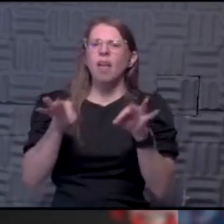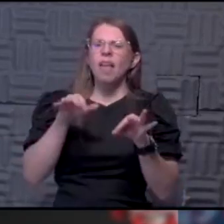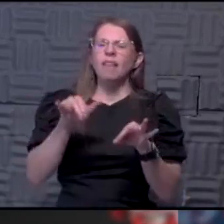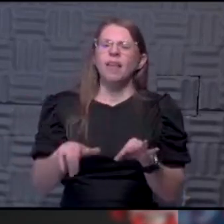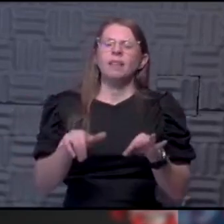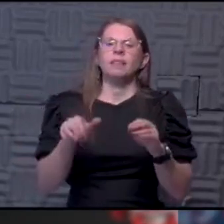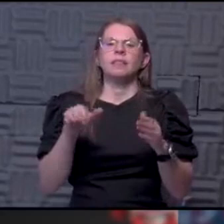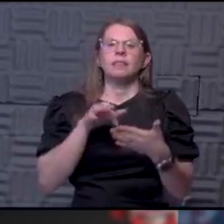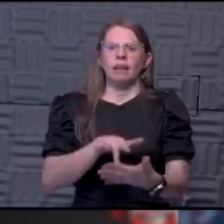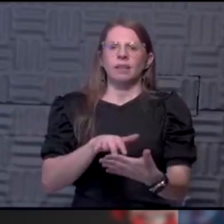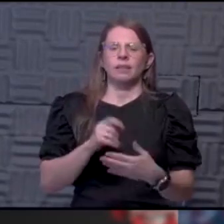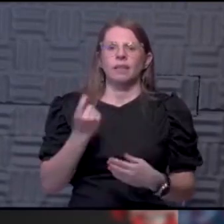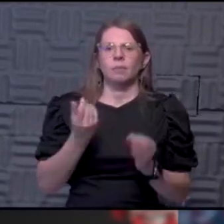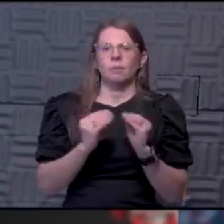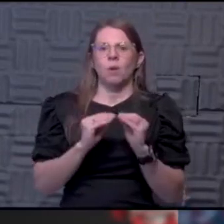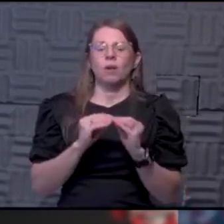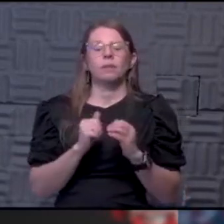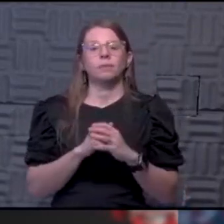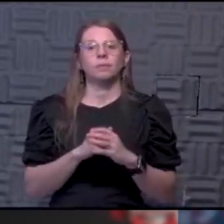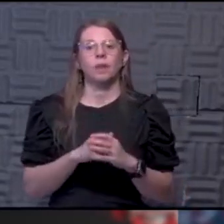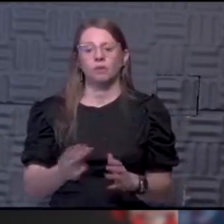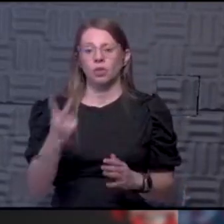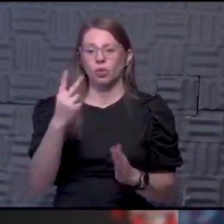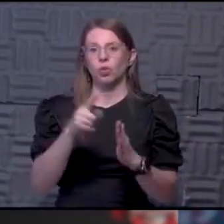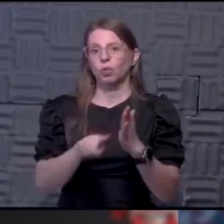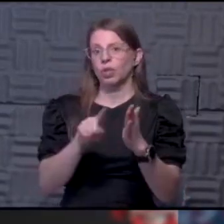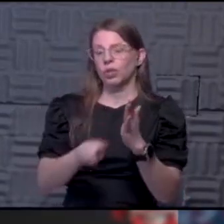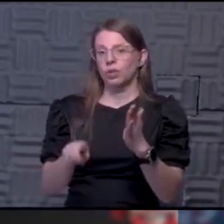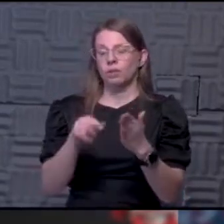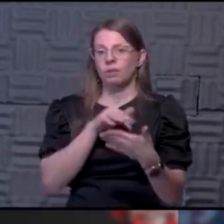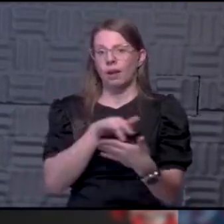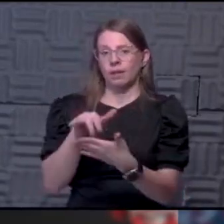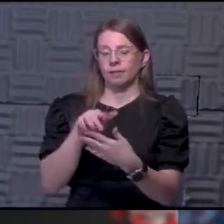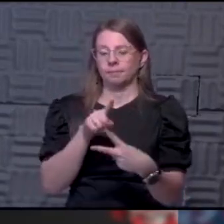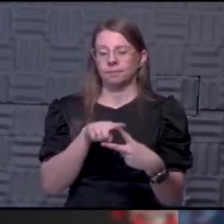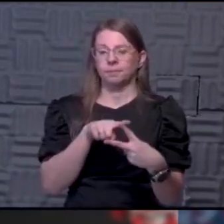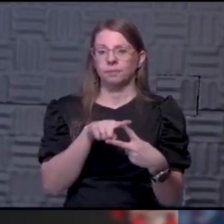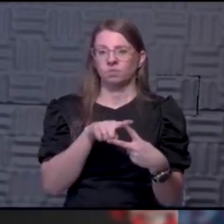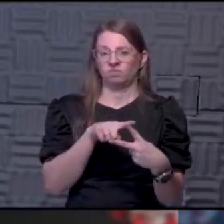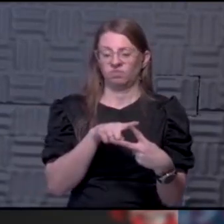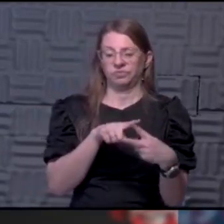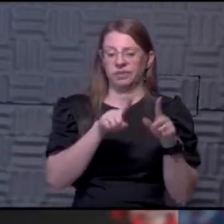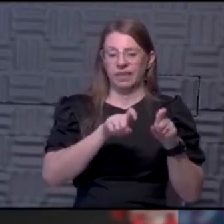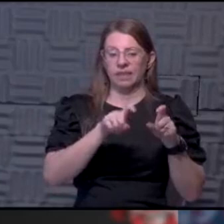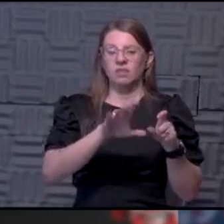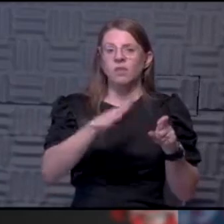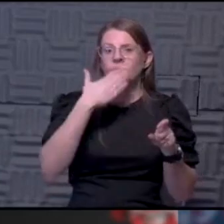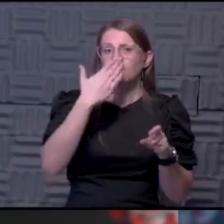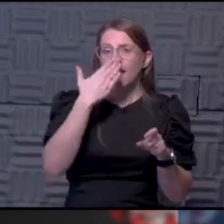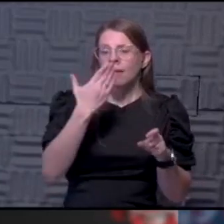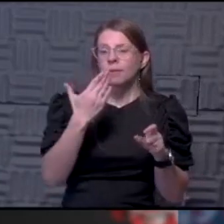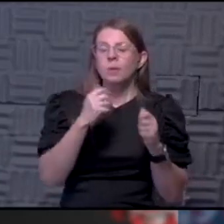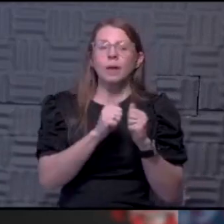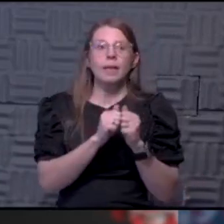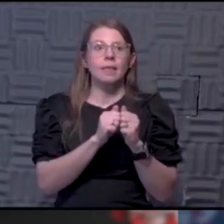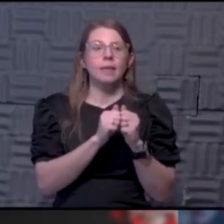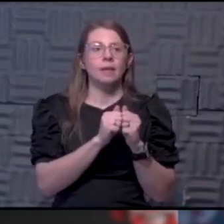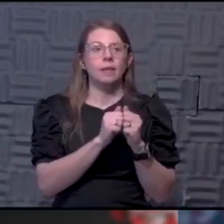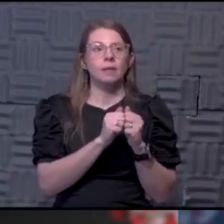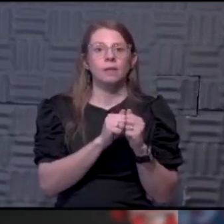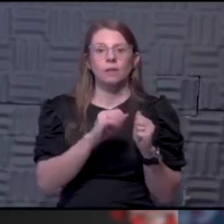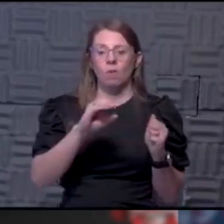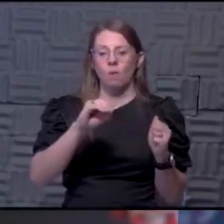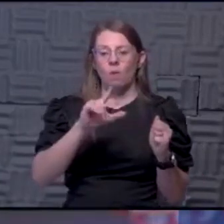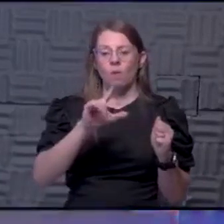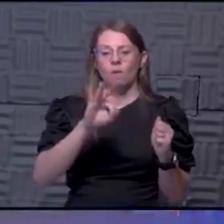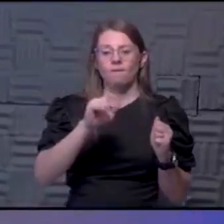study. Yeah, so we have 2 research studies ongoing. The first is just testing people's sense of smell with an olfactory